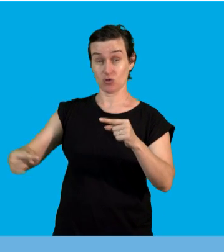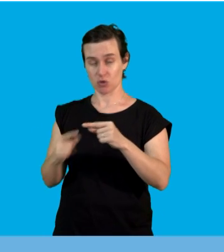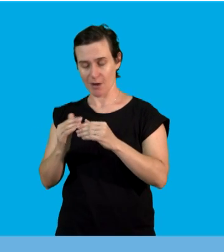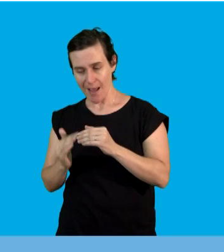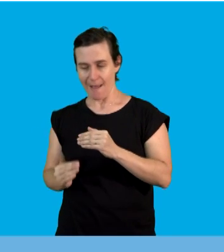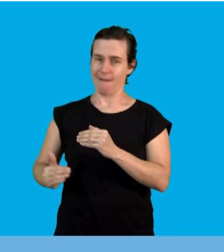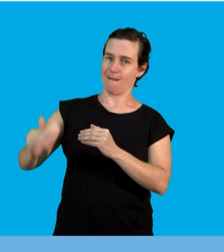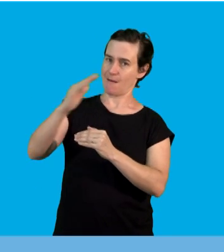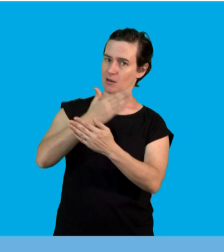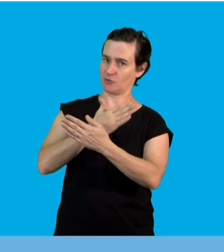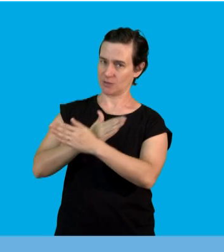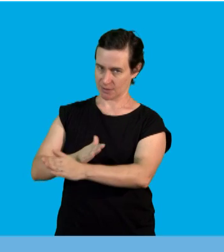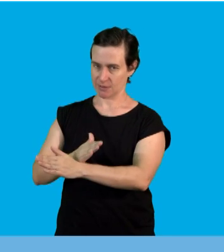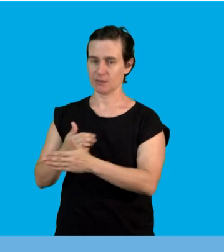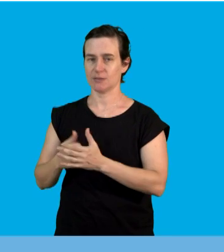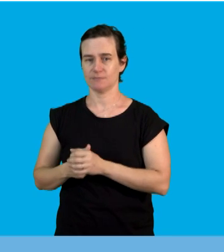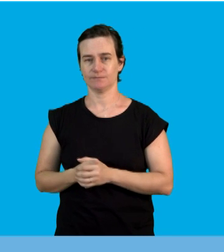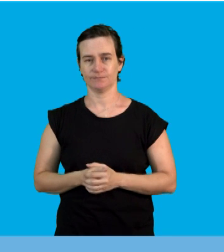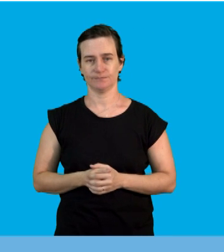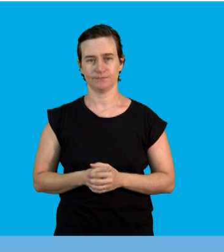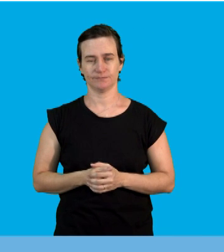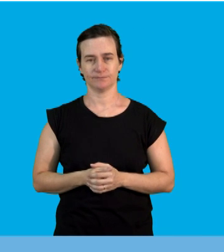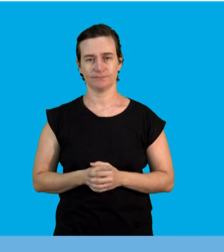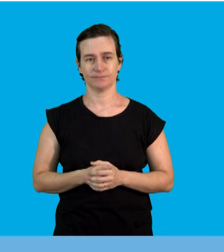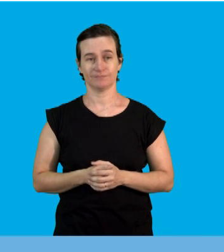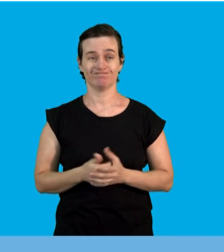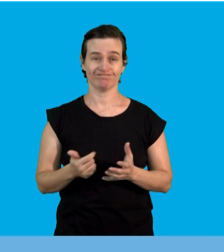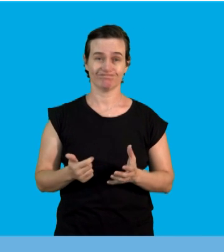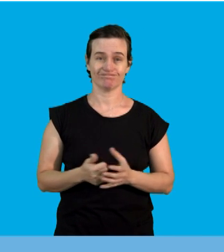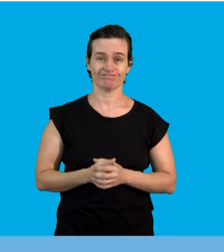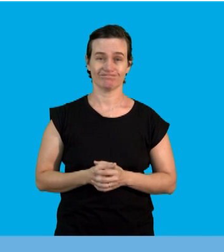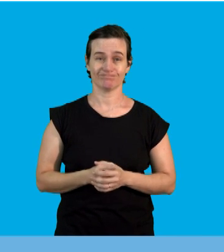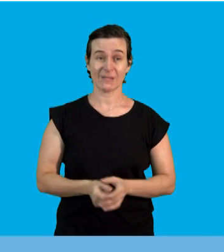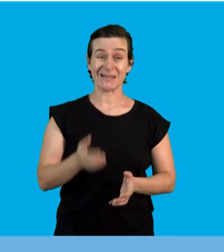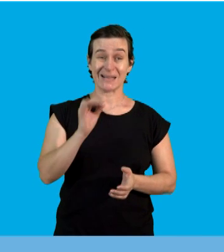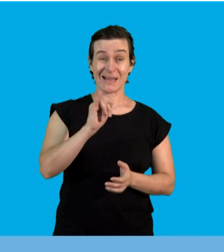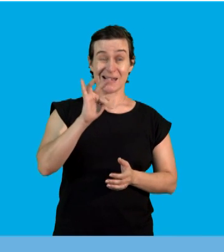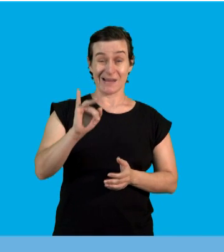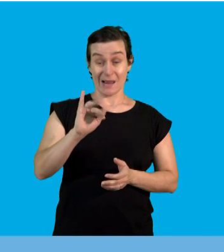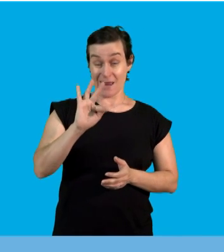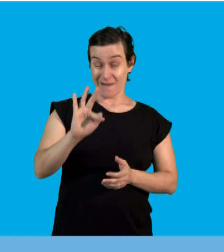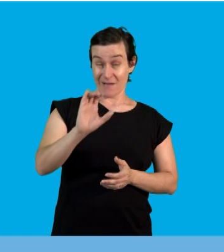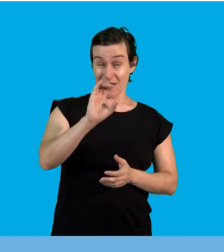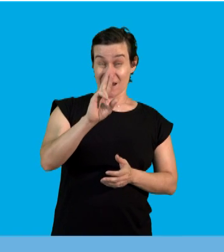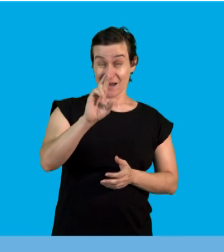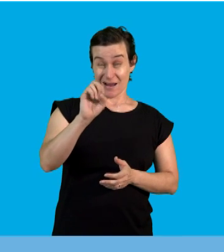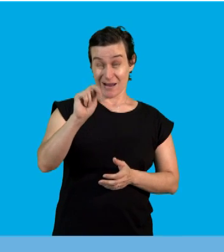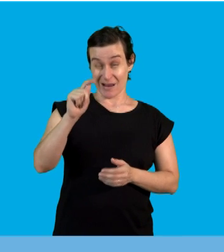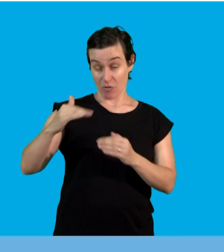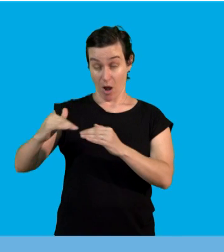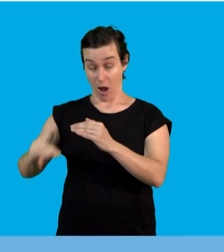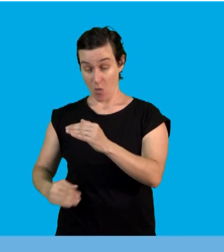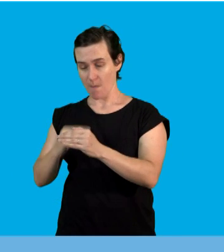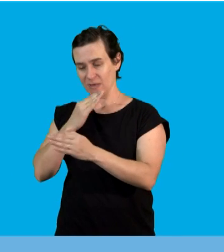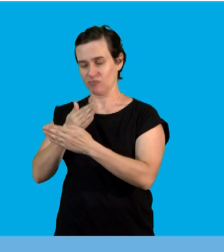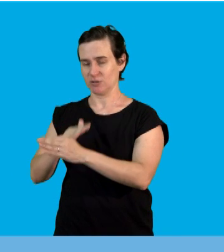current is larger, it means resistance must be lower. But if the current is lower, that means resistance must be higher. So they